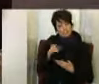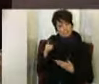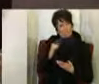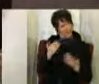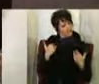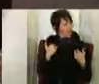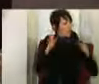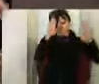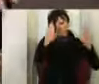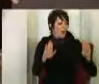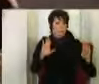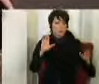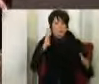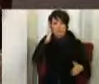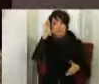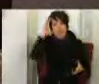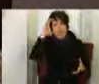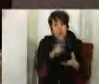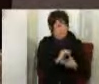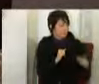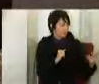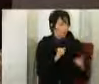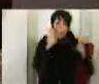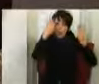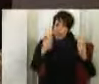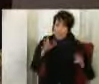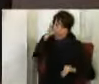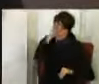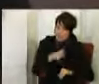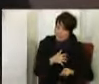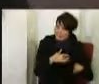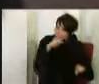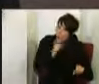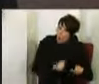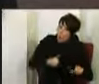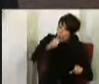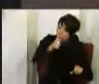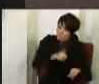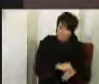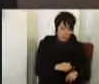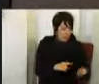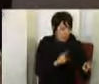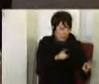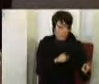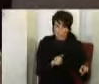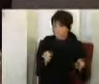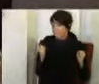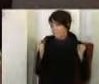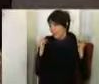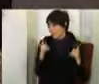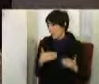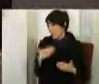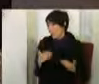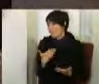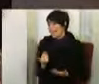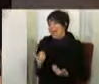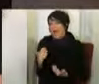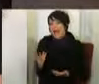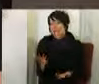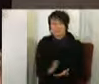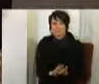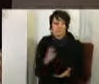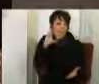was going to be able to take care of her. And for Joseph, as an older man, I'm sure that there were many who were just delighted that he was going